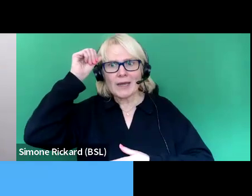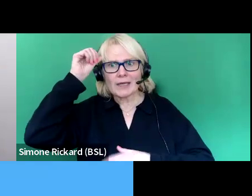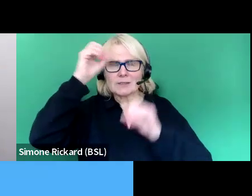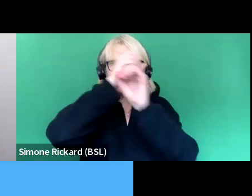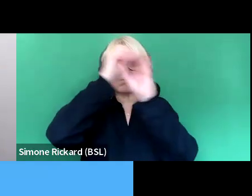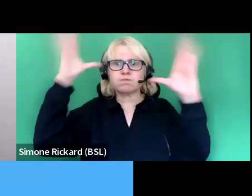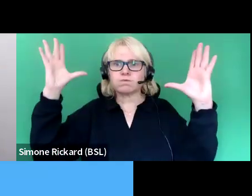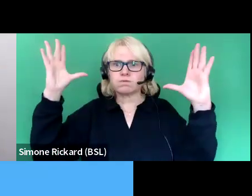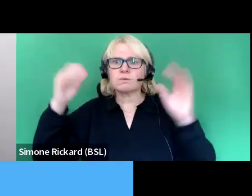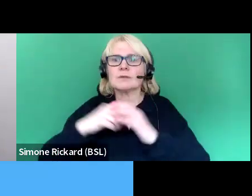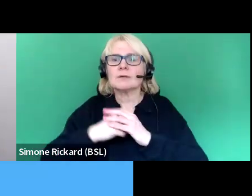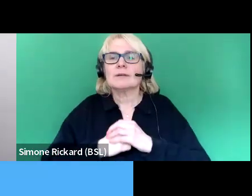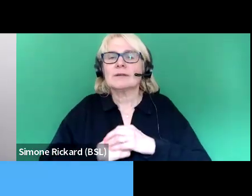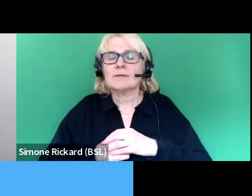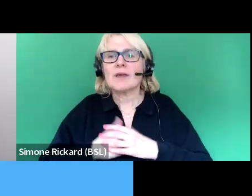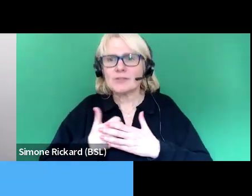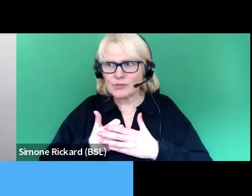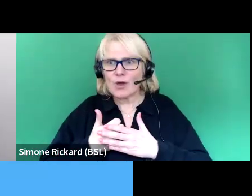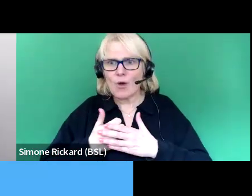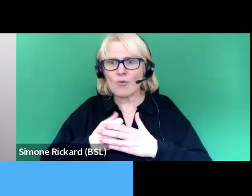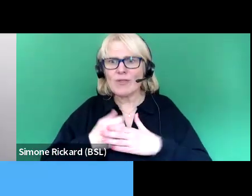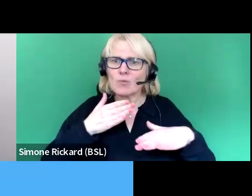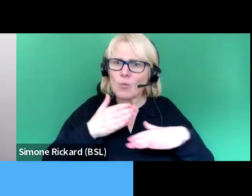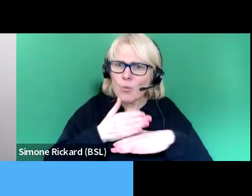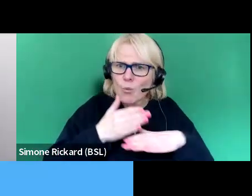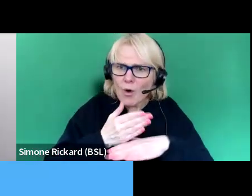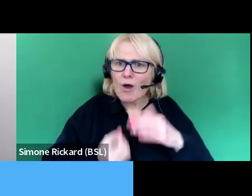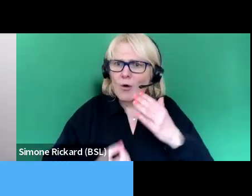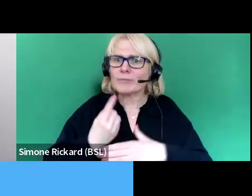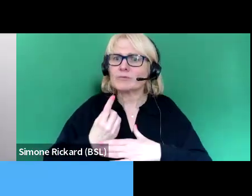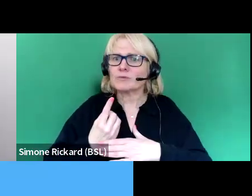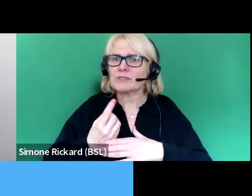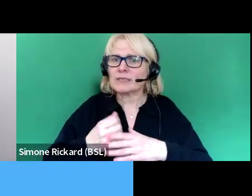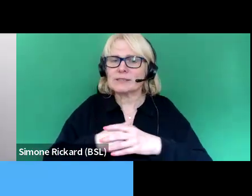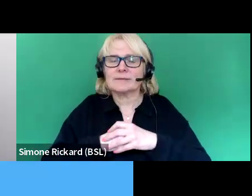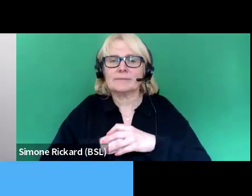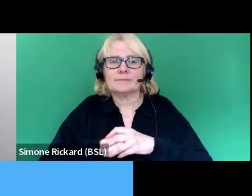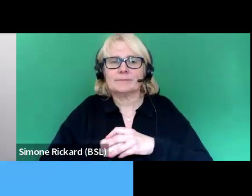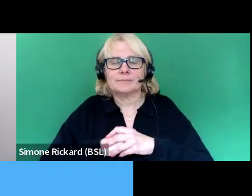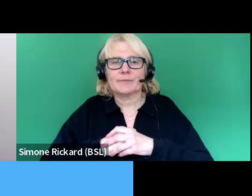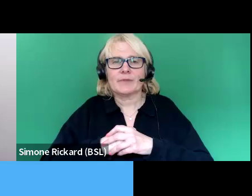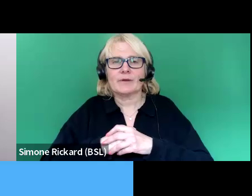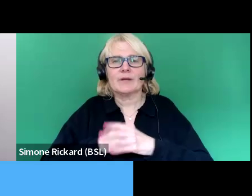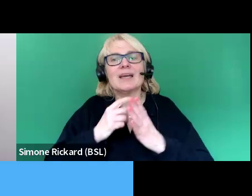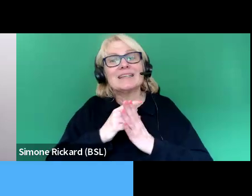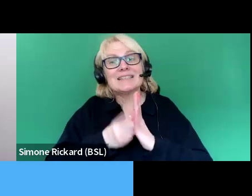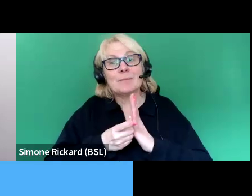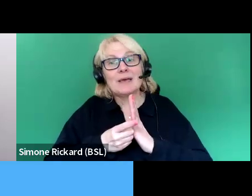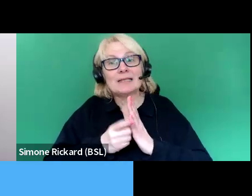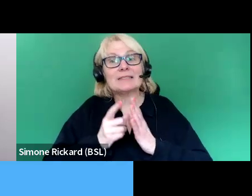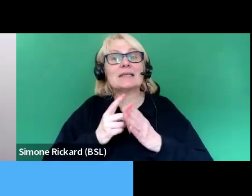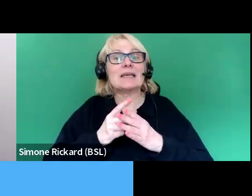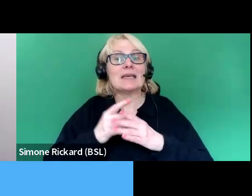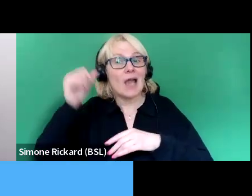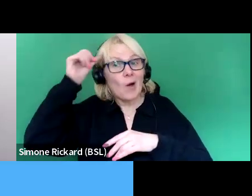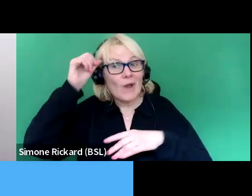there were job opportunities, career opportunities. Disability awareness weeks with lots